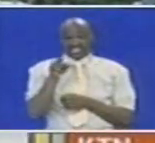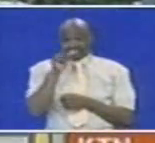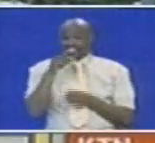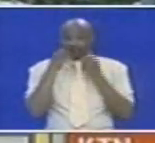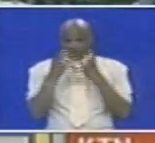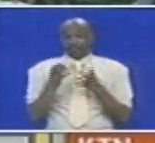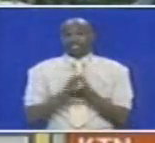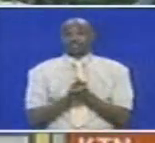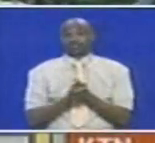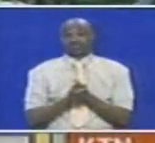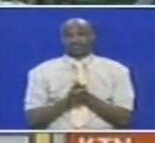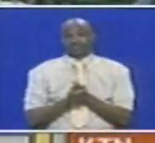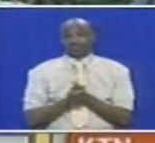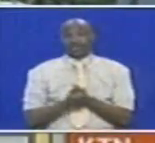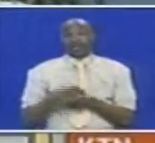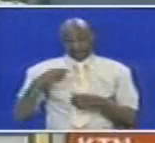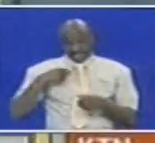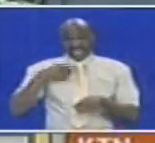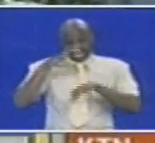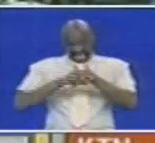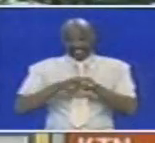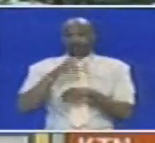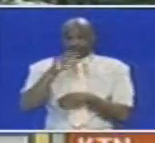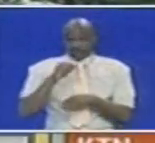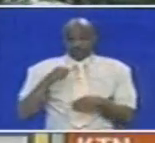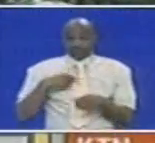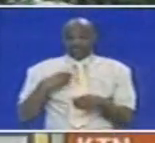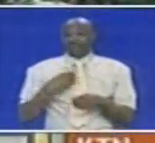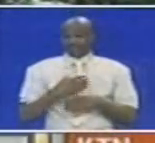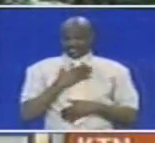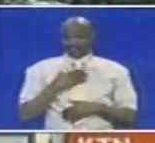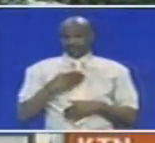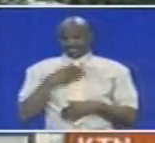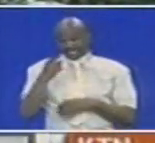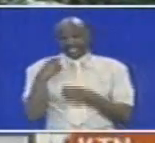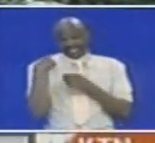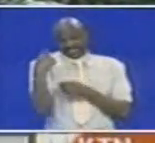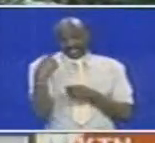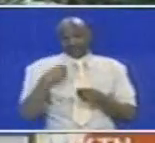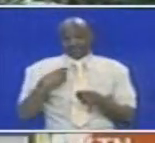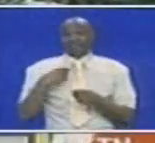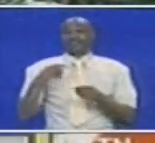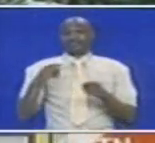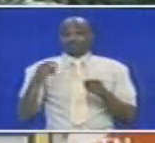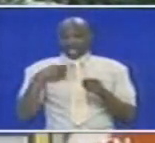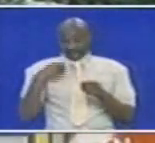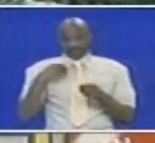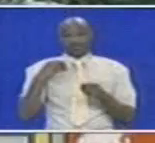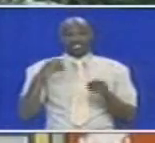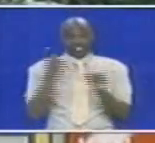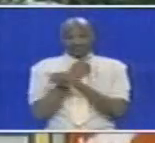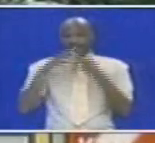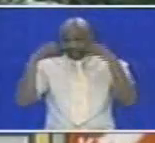information which I got arising from the visit, the recent visit of the heads of state